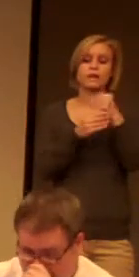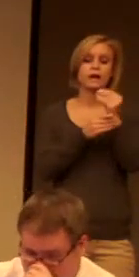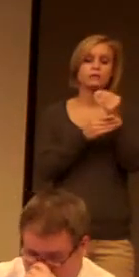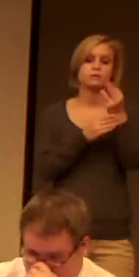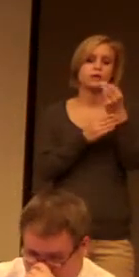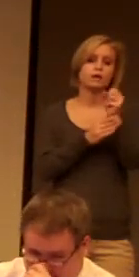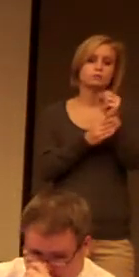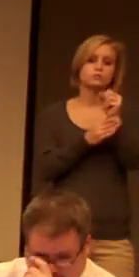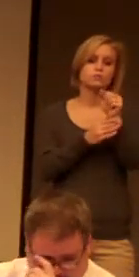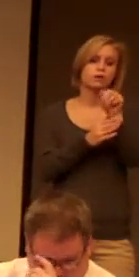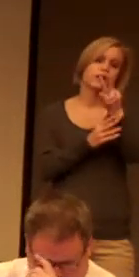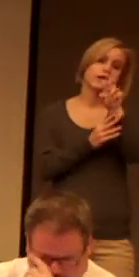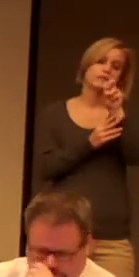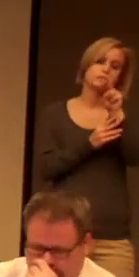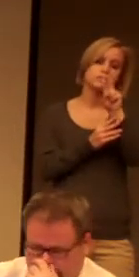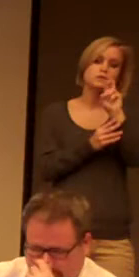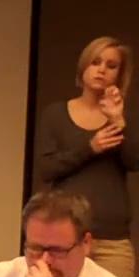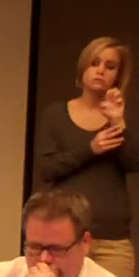you notice there's a little